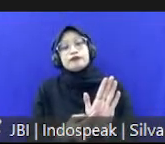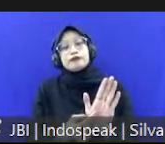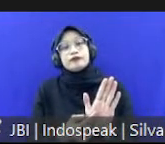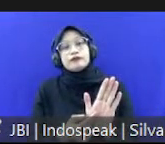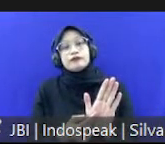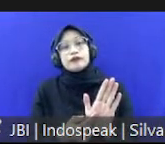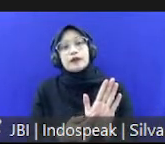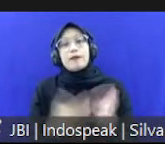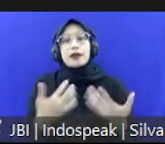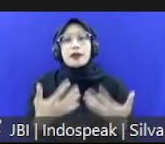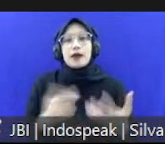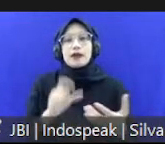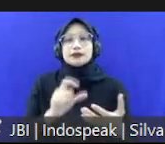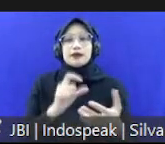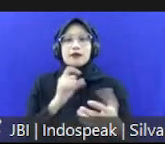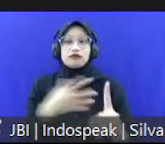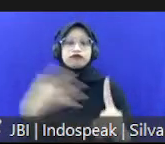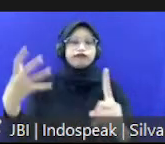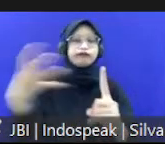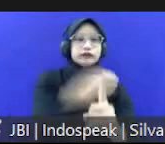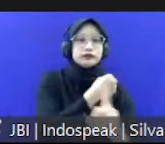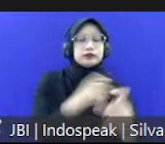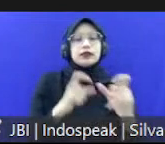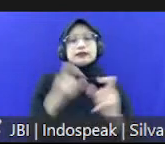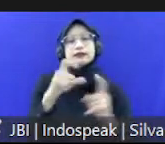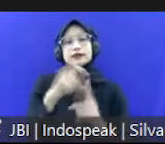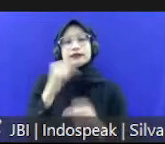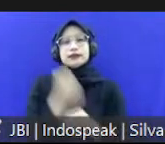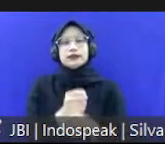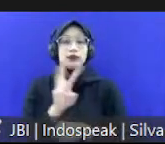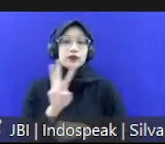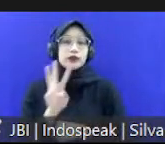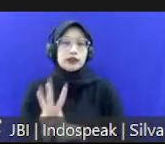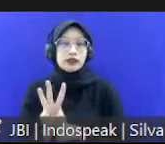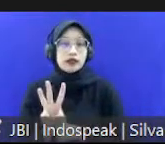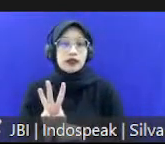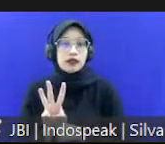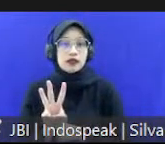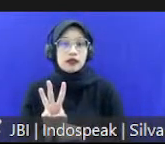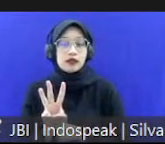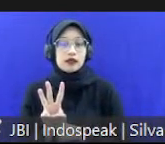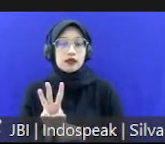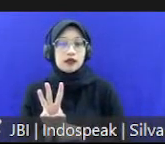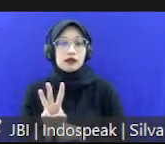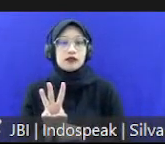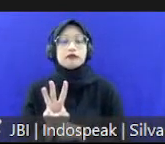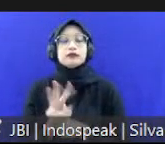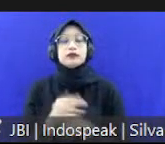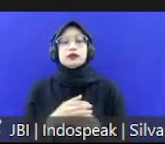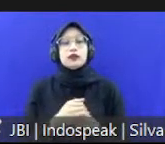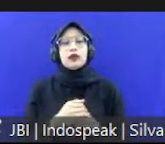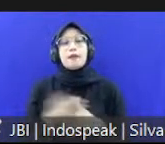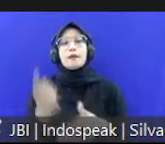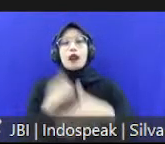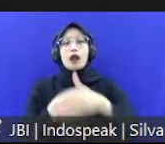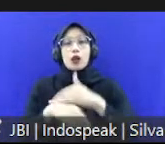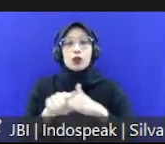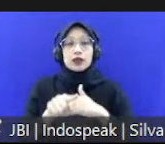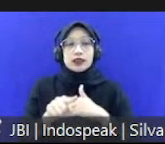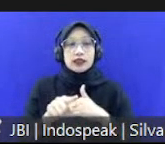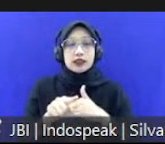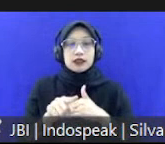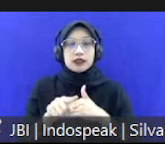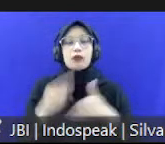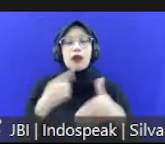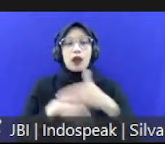SDG 3 and universal health coverage, and ultimately health for all through operationalization of primary health